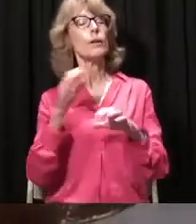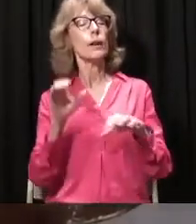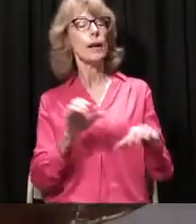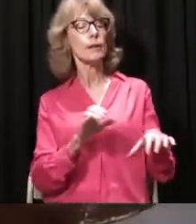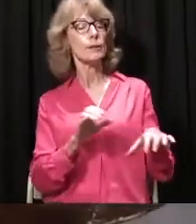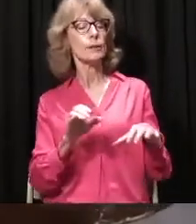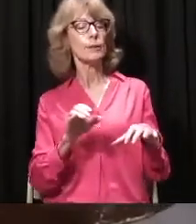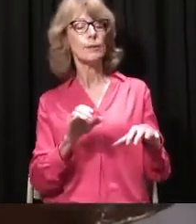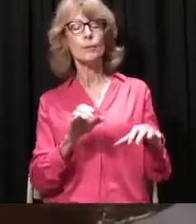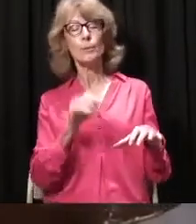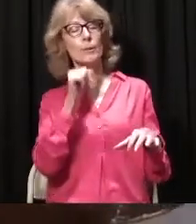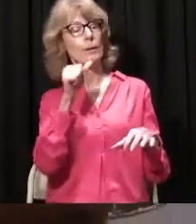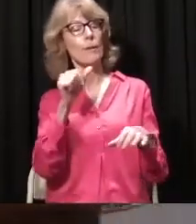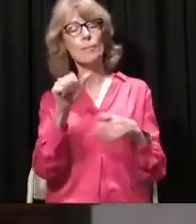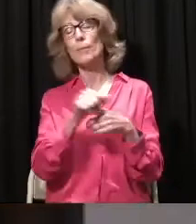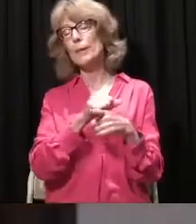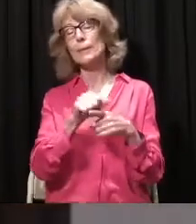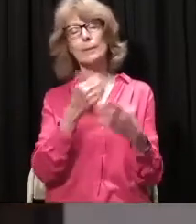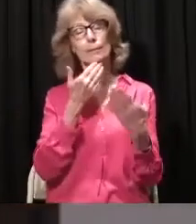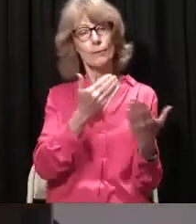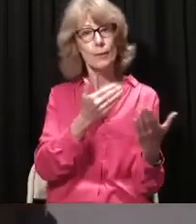image here.